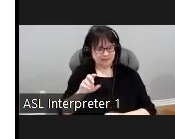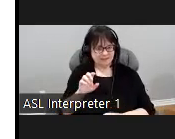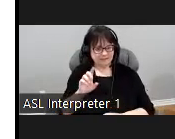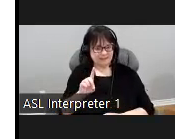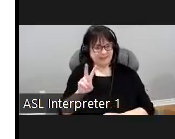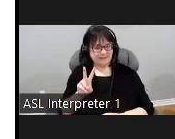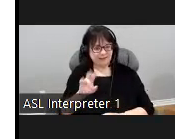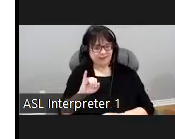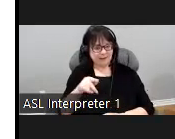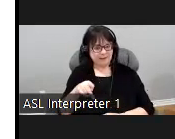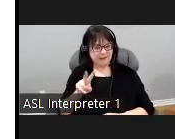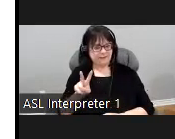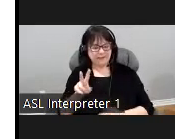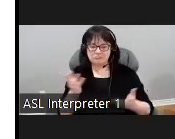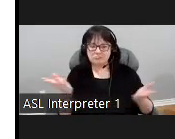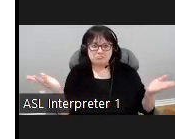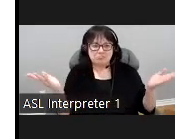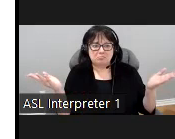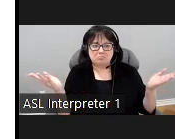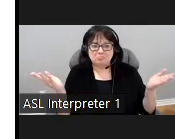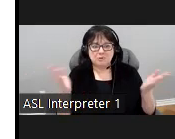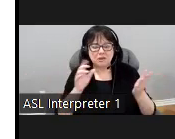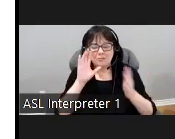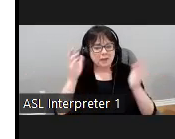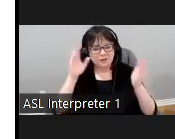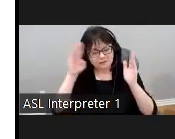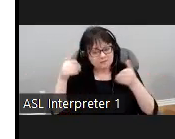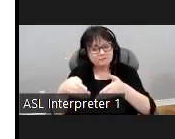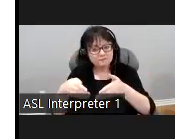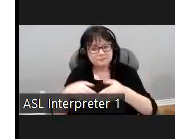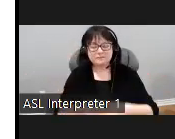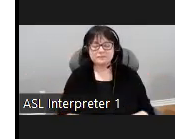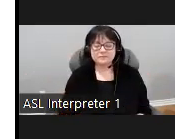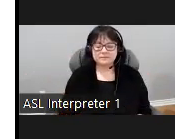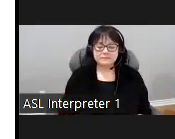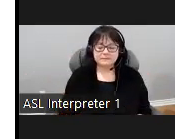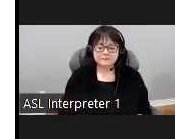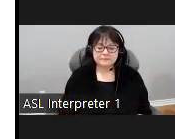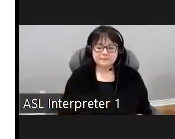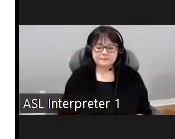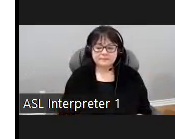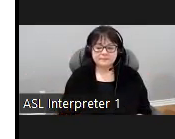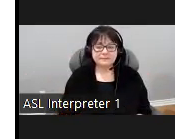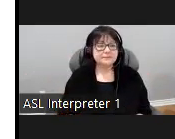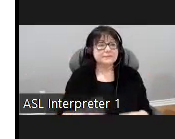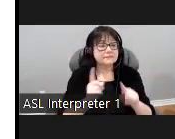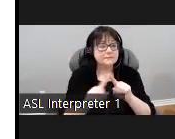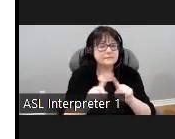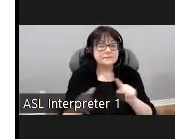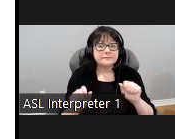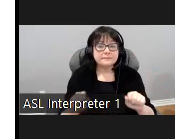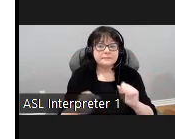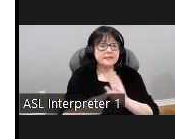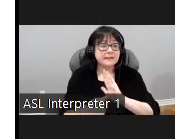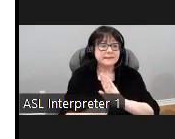And people who suffer a TBI have these kinds of symptoms. So Amber said, ask people